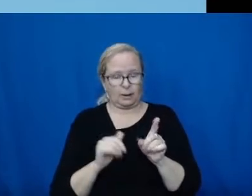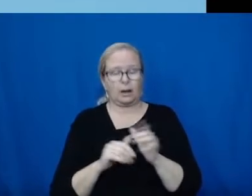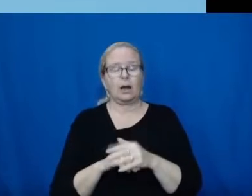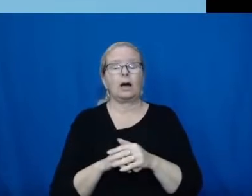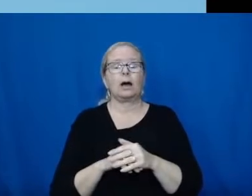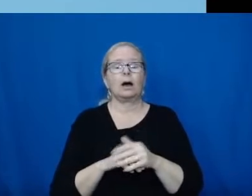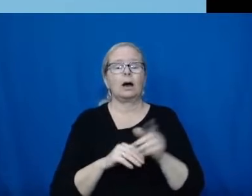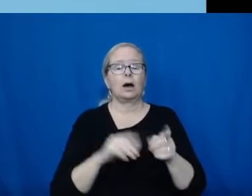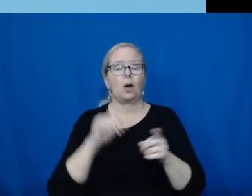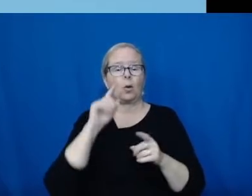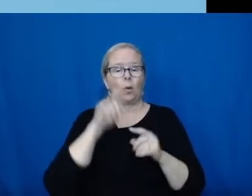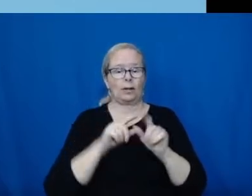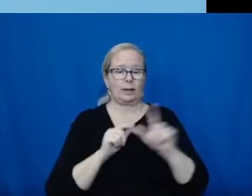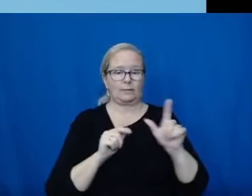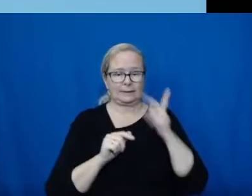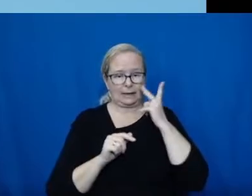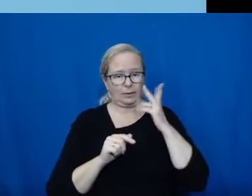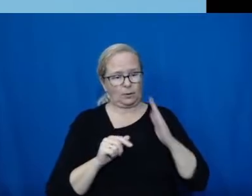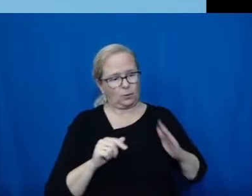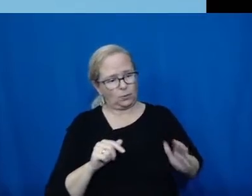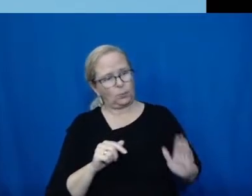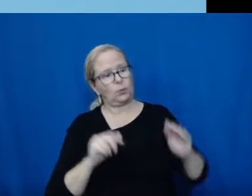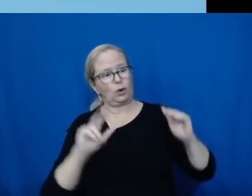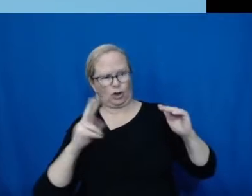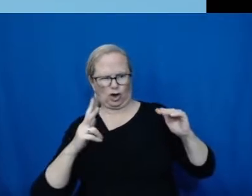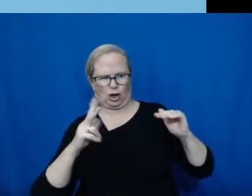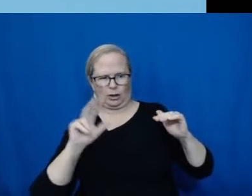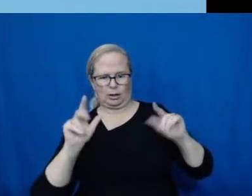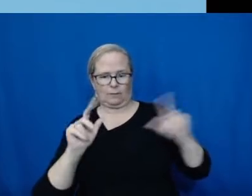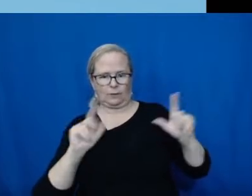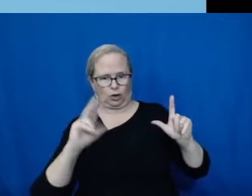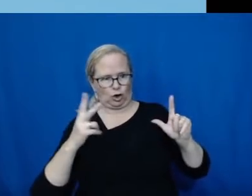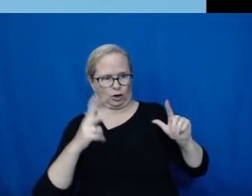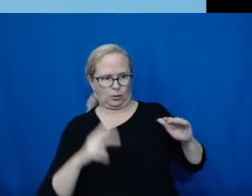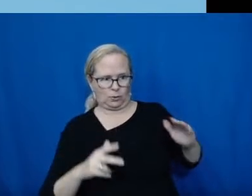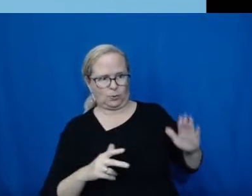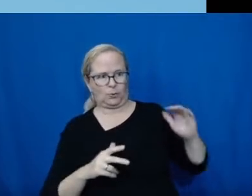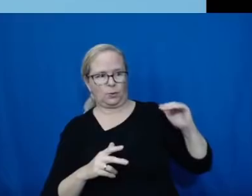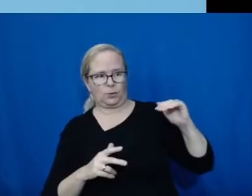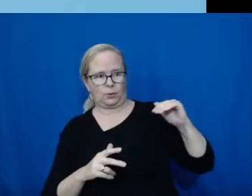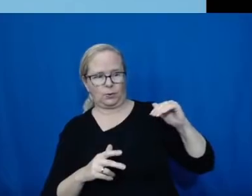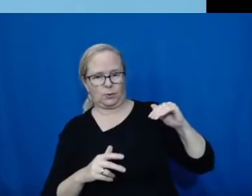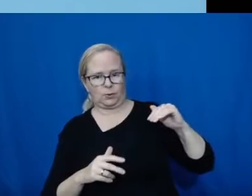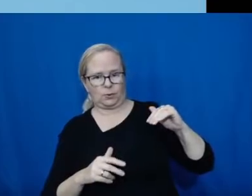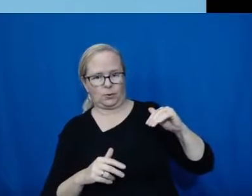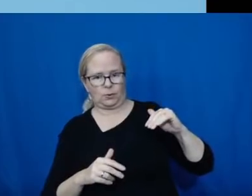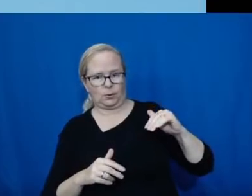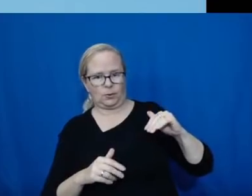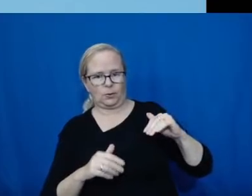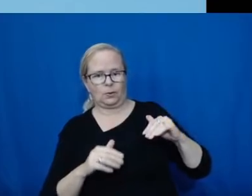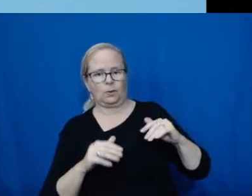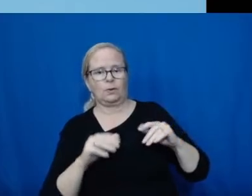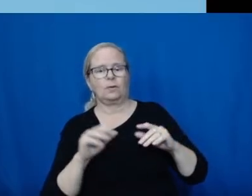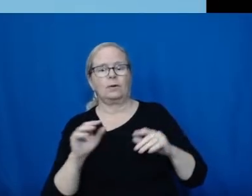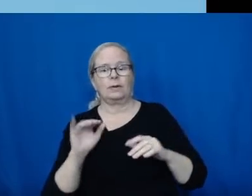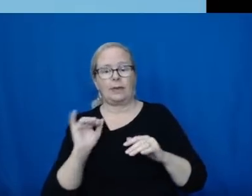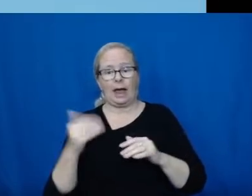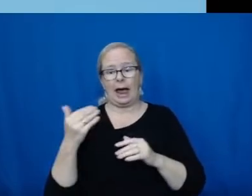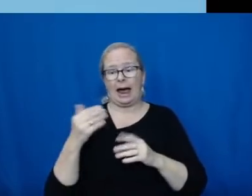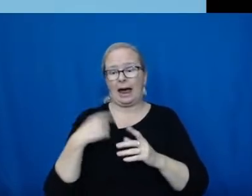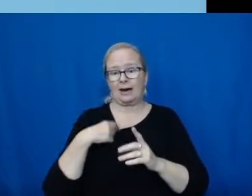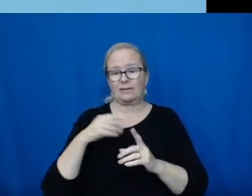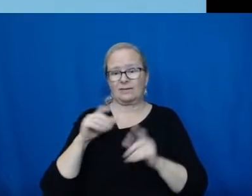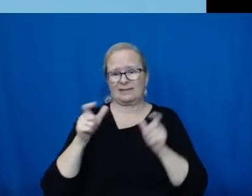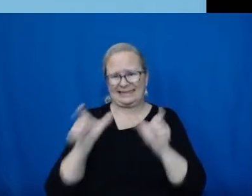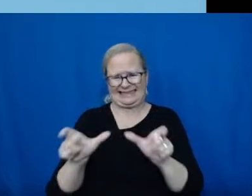had, plus vaccinations, we really managed to bend it very sharply and had the sharpest and